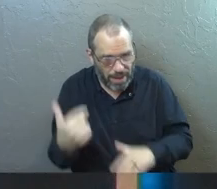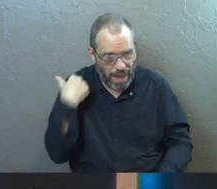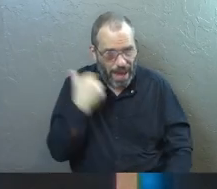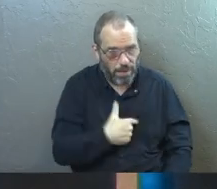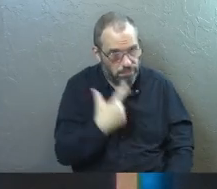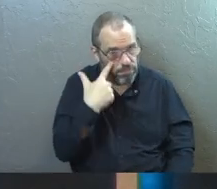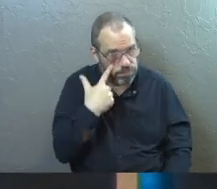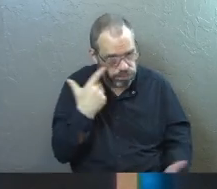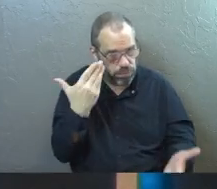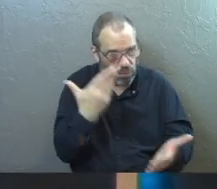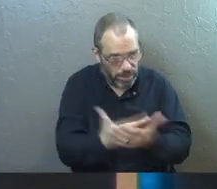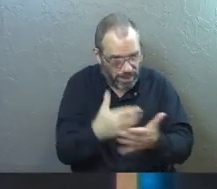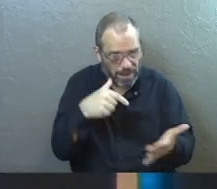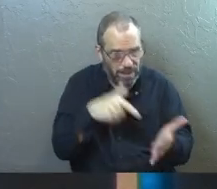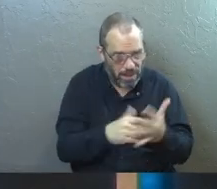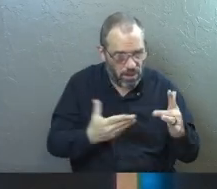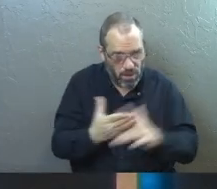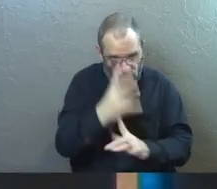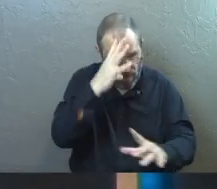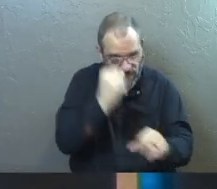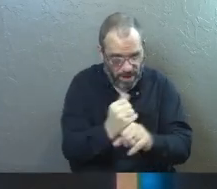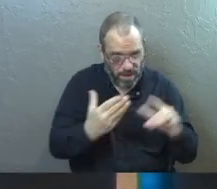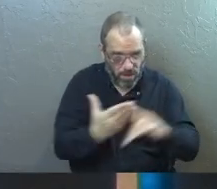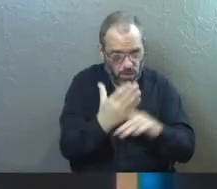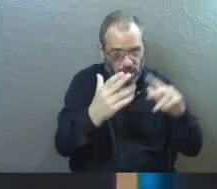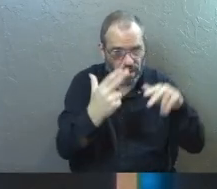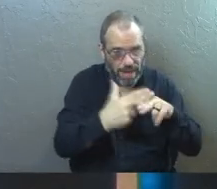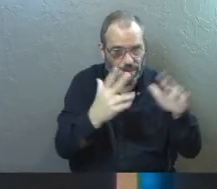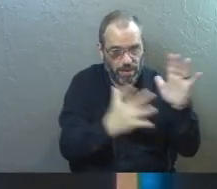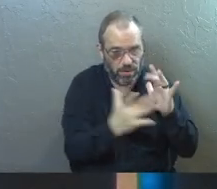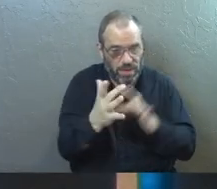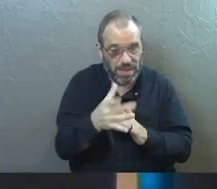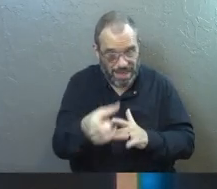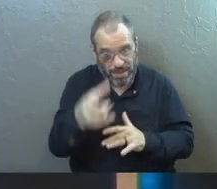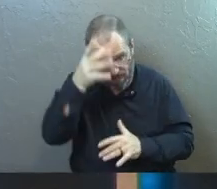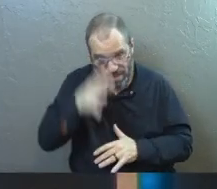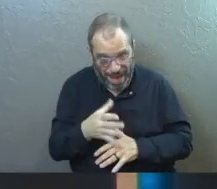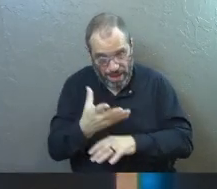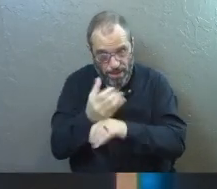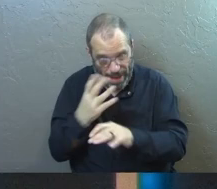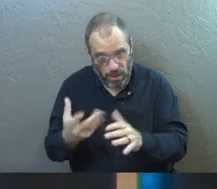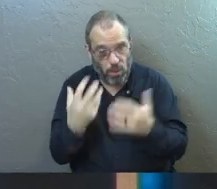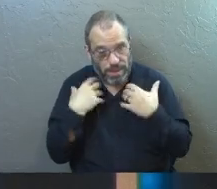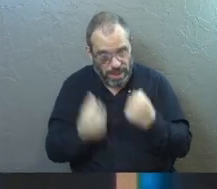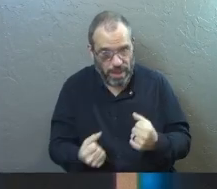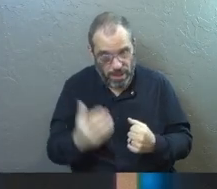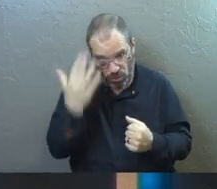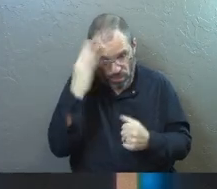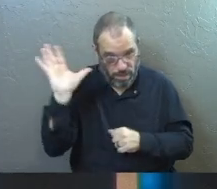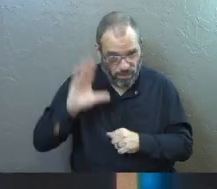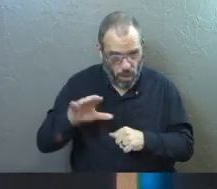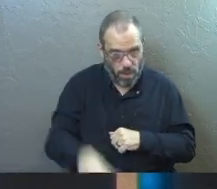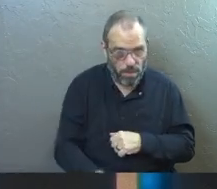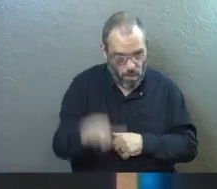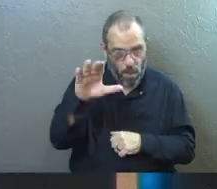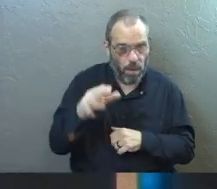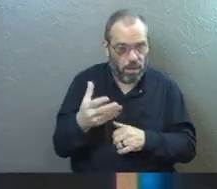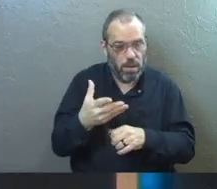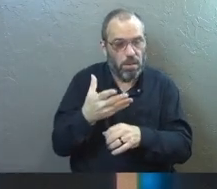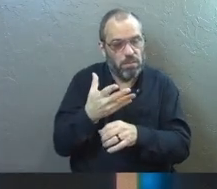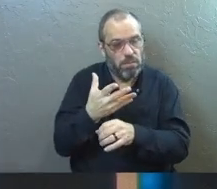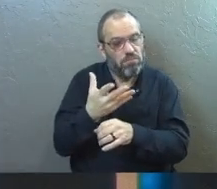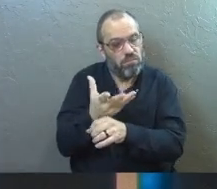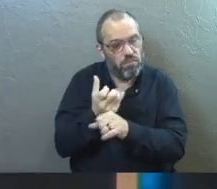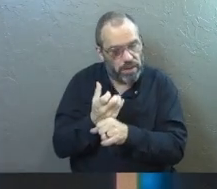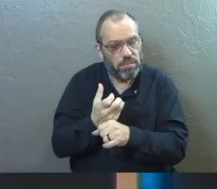we are witnesses of this fact. Through faith in the name of Jesus, this man was healed. And you know how crippled he was before. Faith